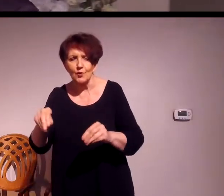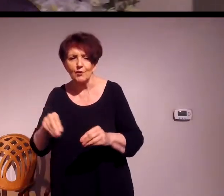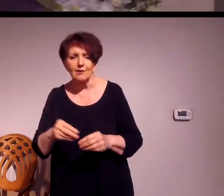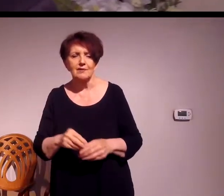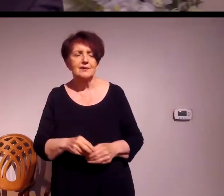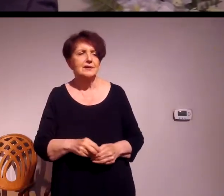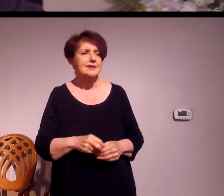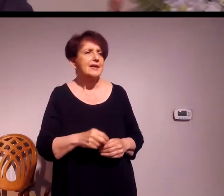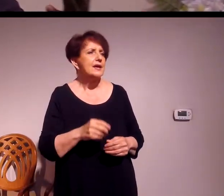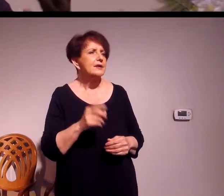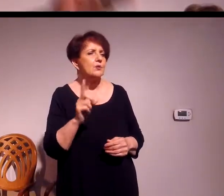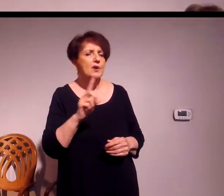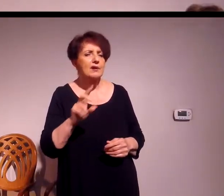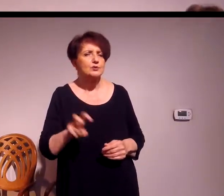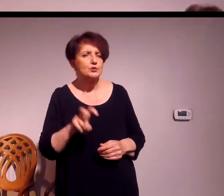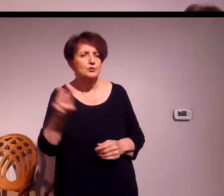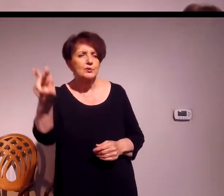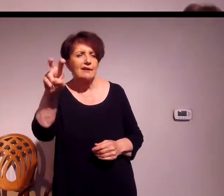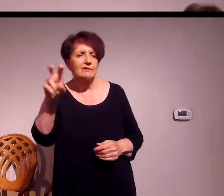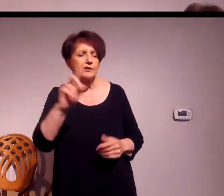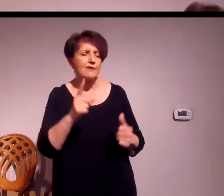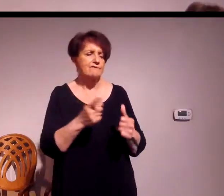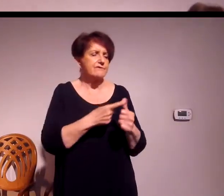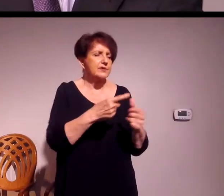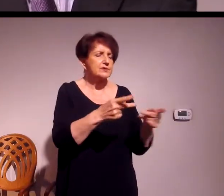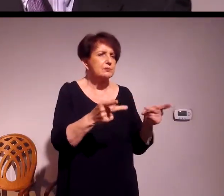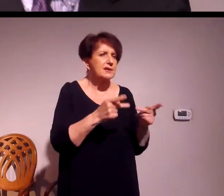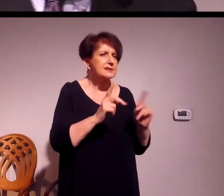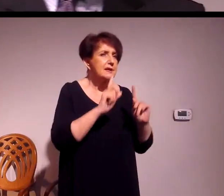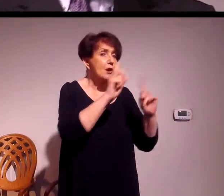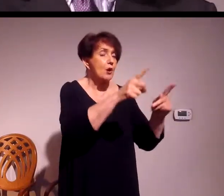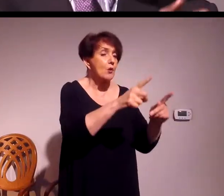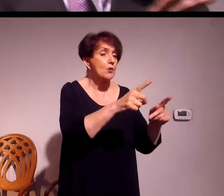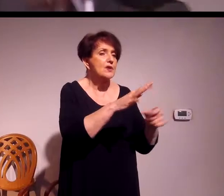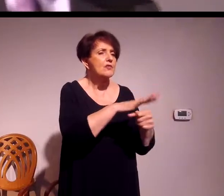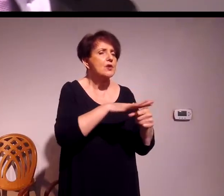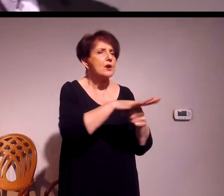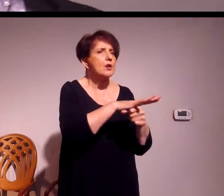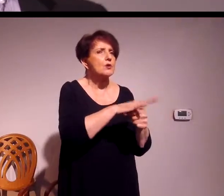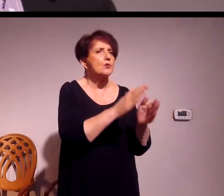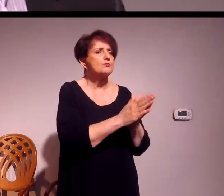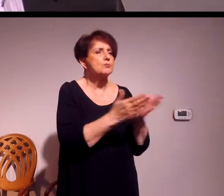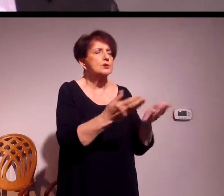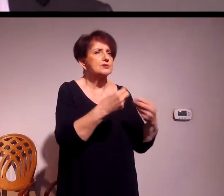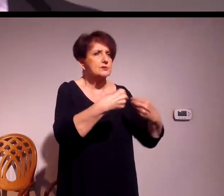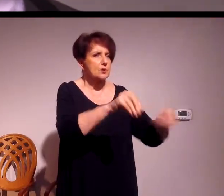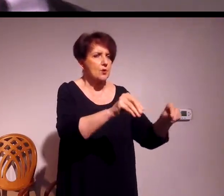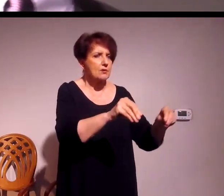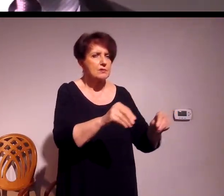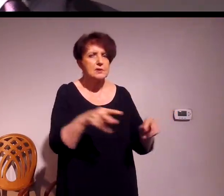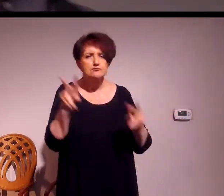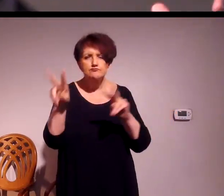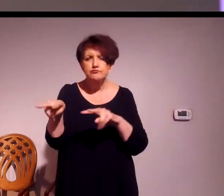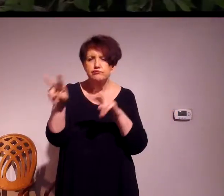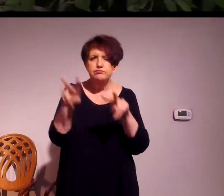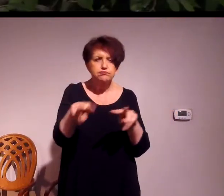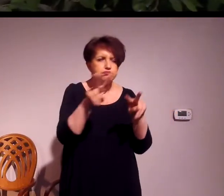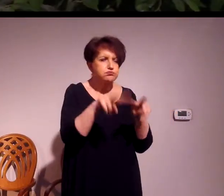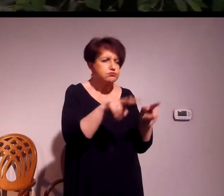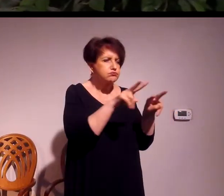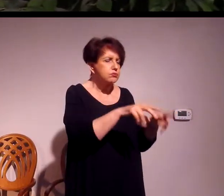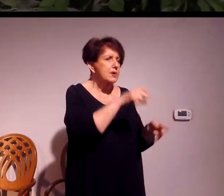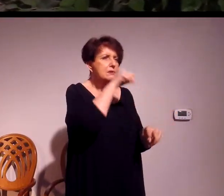on my job or anywhere, the first place I would go was to the local bookstore. I would go check out every bookstore in the area.